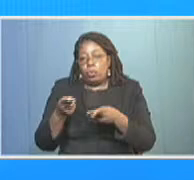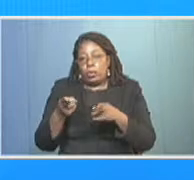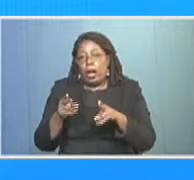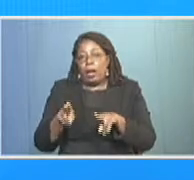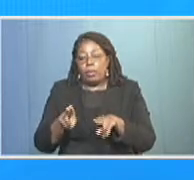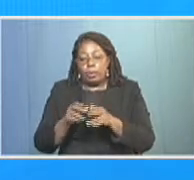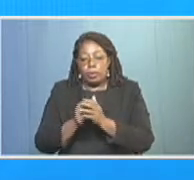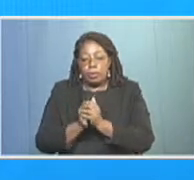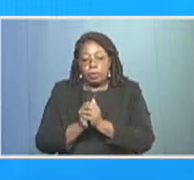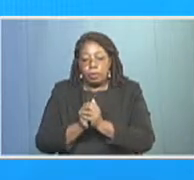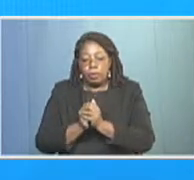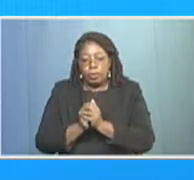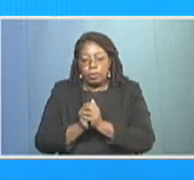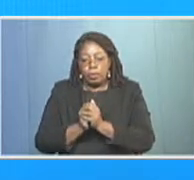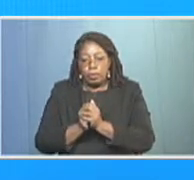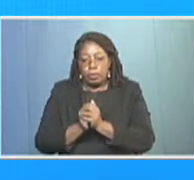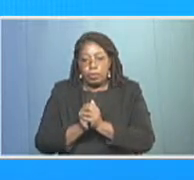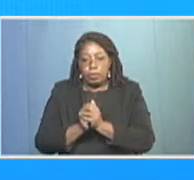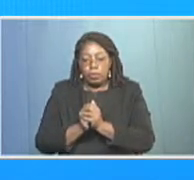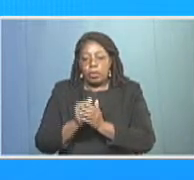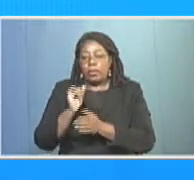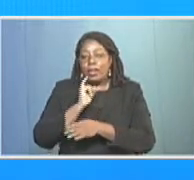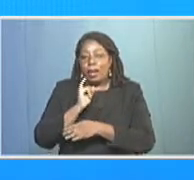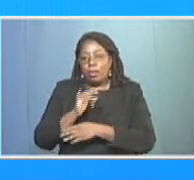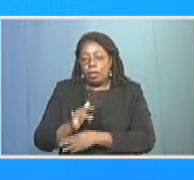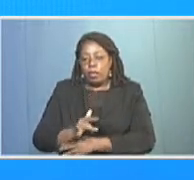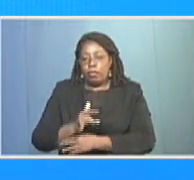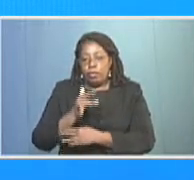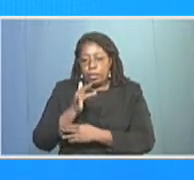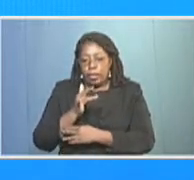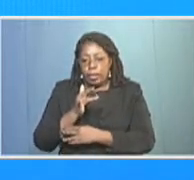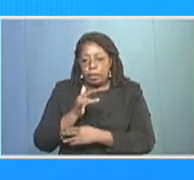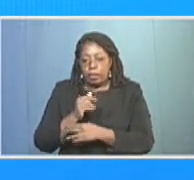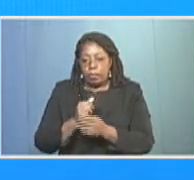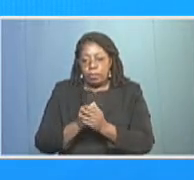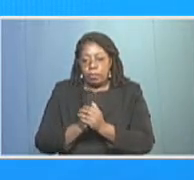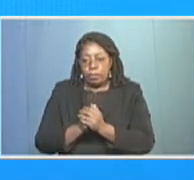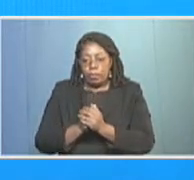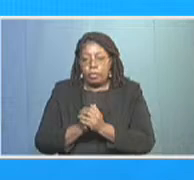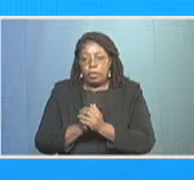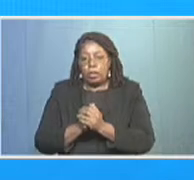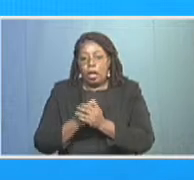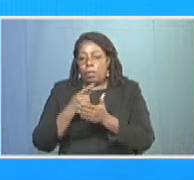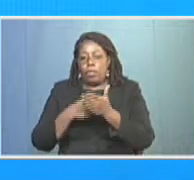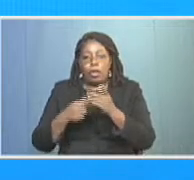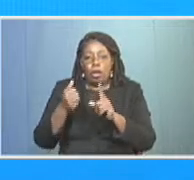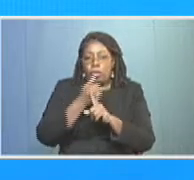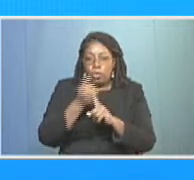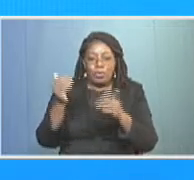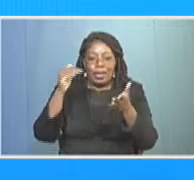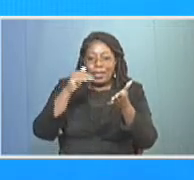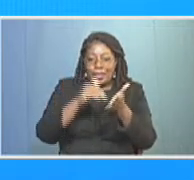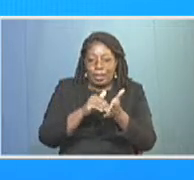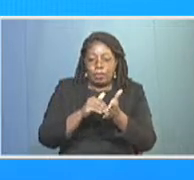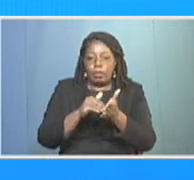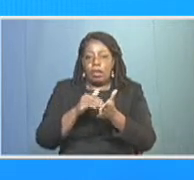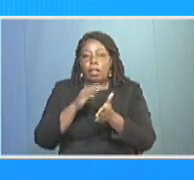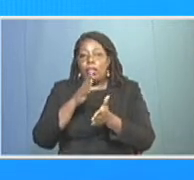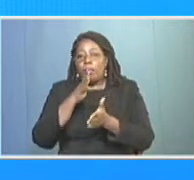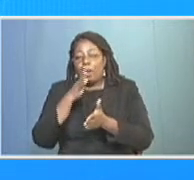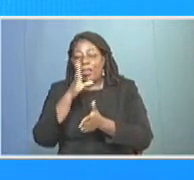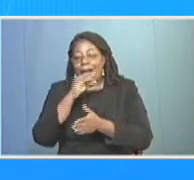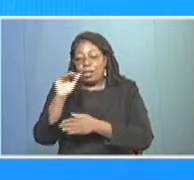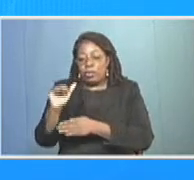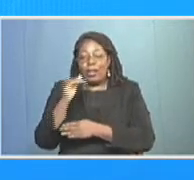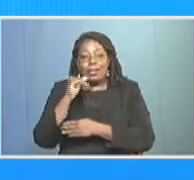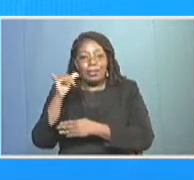of terms, the savage, unfeeling, unflagging abuse rooted against this mother and her child yesterday.